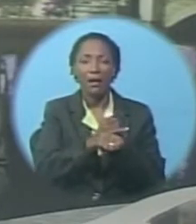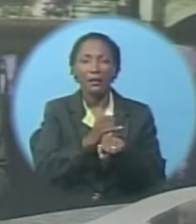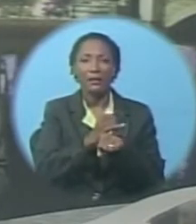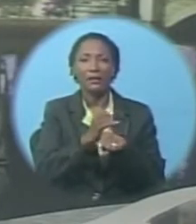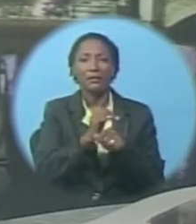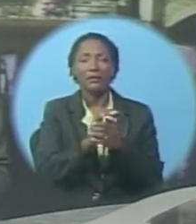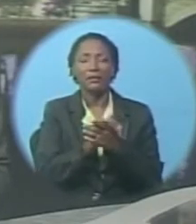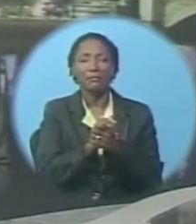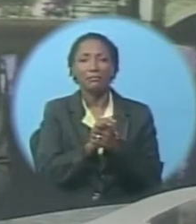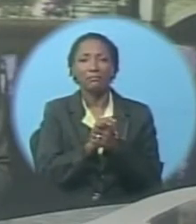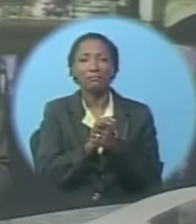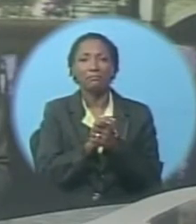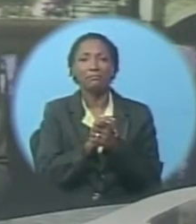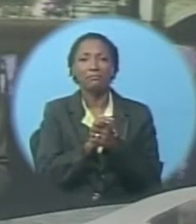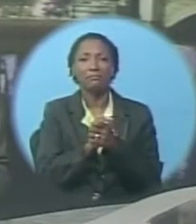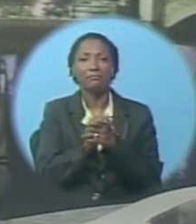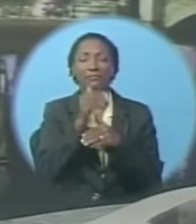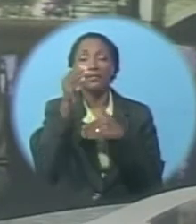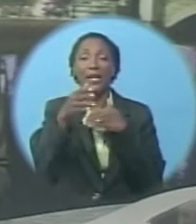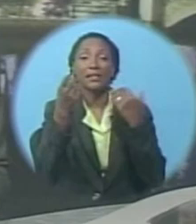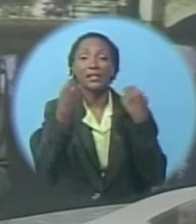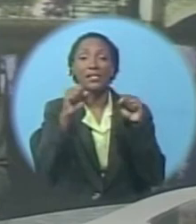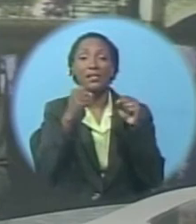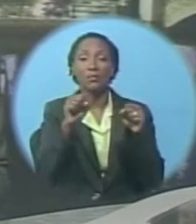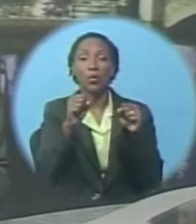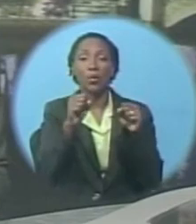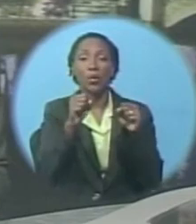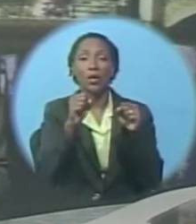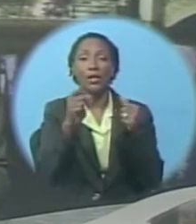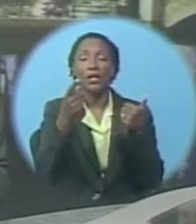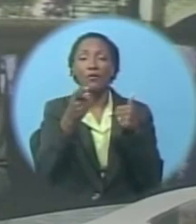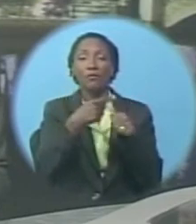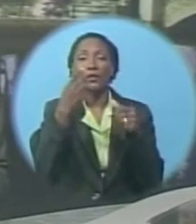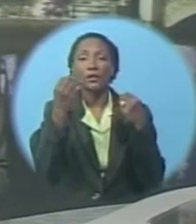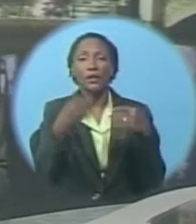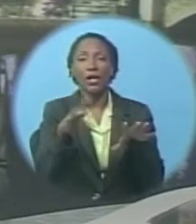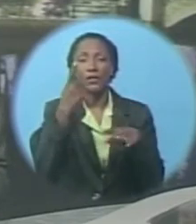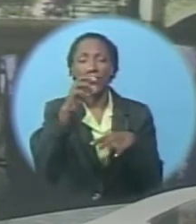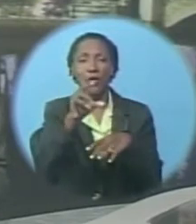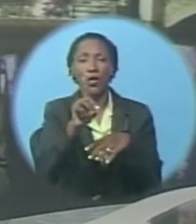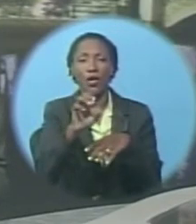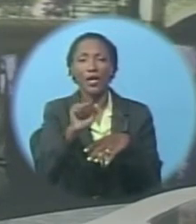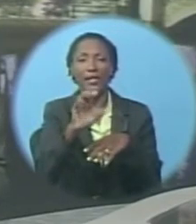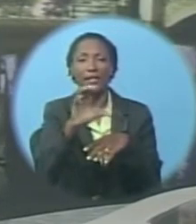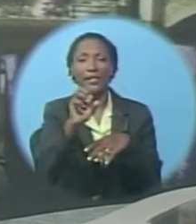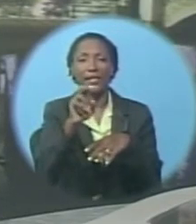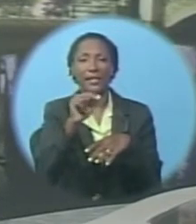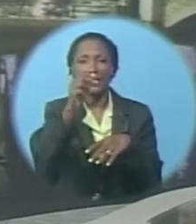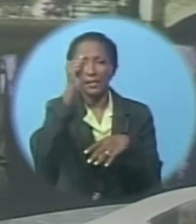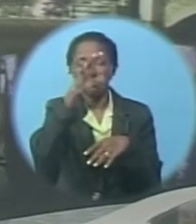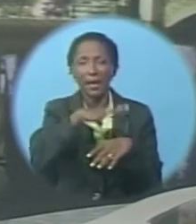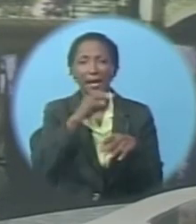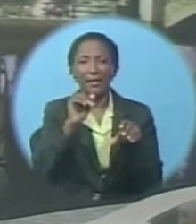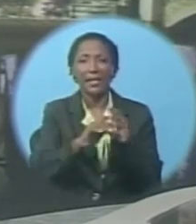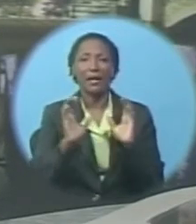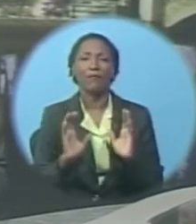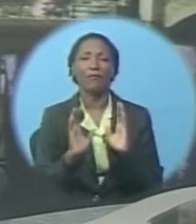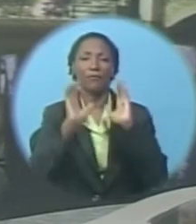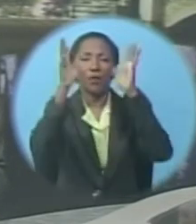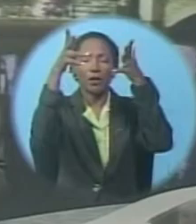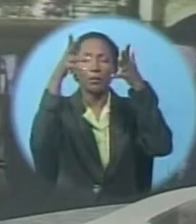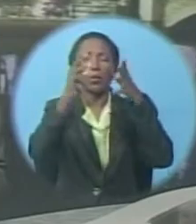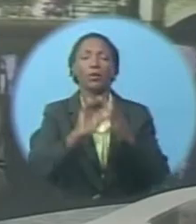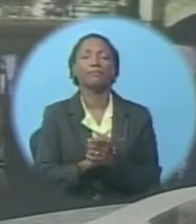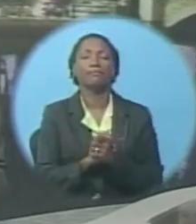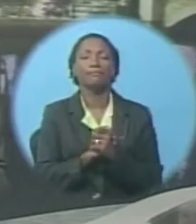Dominica. Well, ahead in sports, the first defeat for the season for Deacons men in Division 1 volleyball. But first, a tip from Cooperators